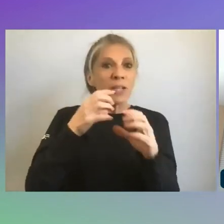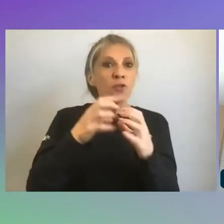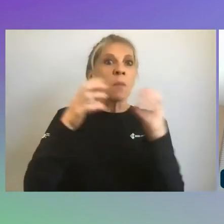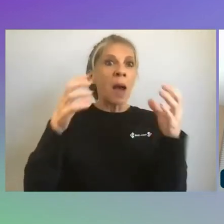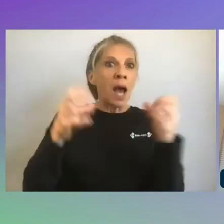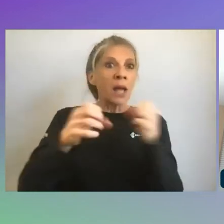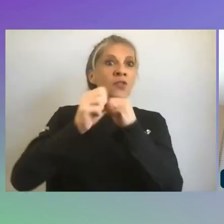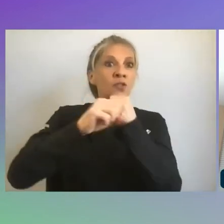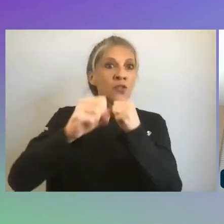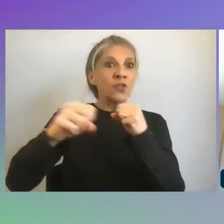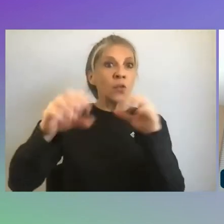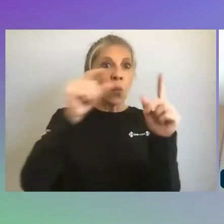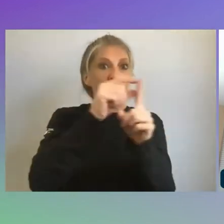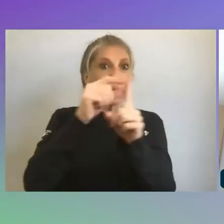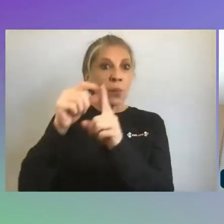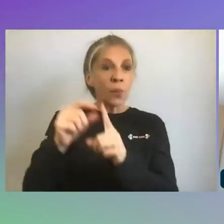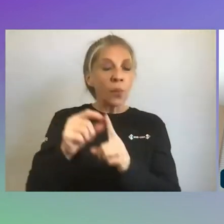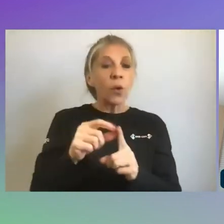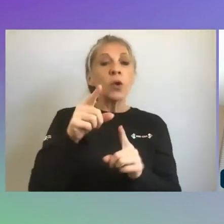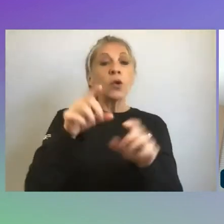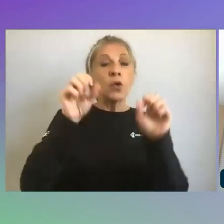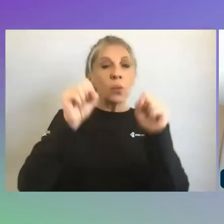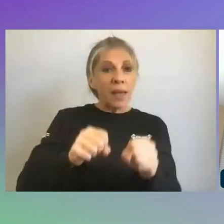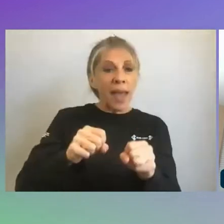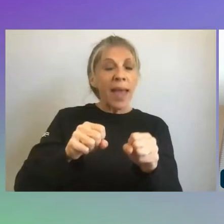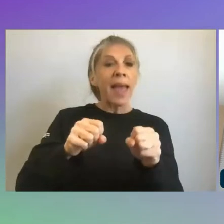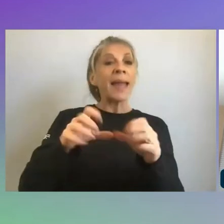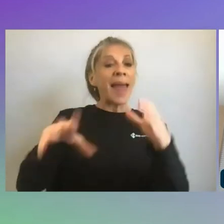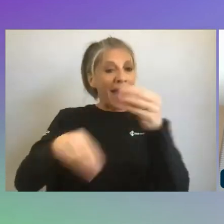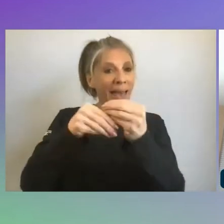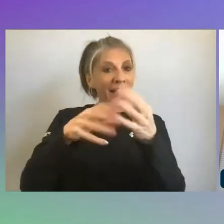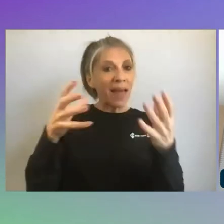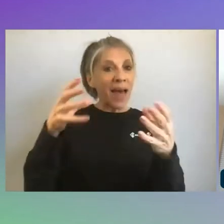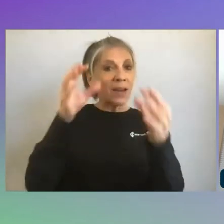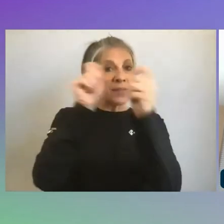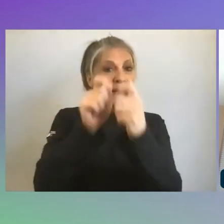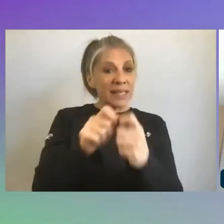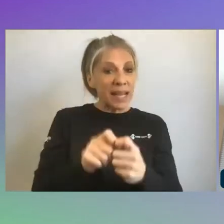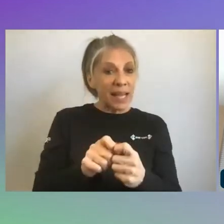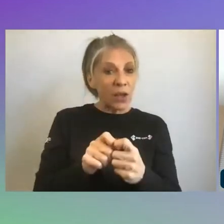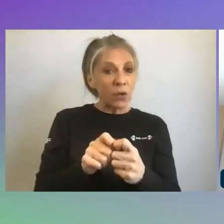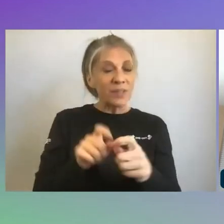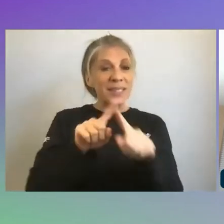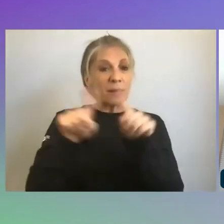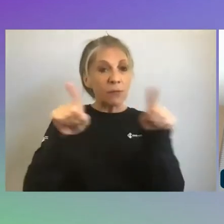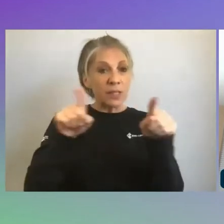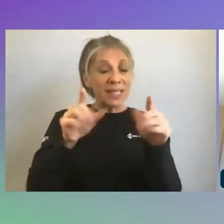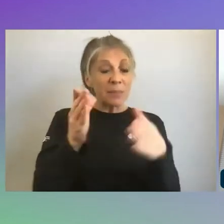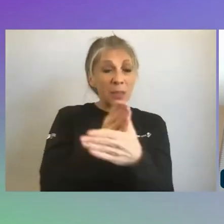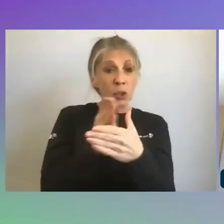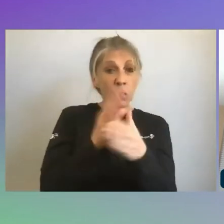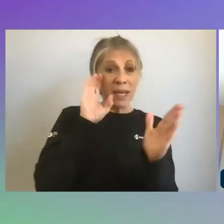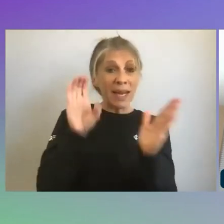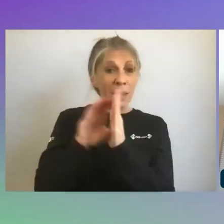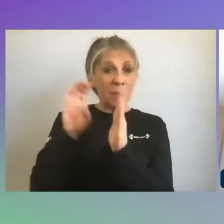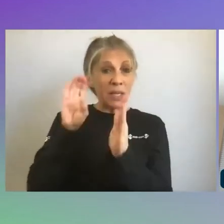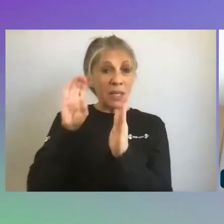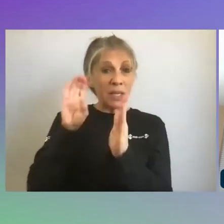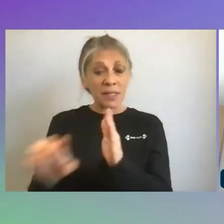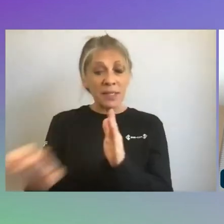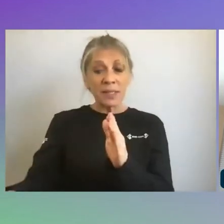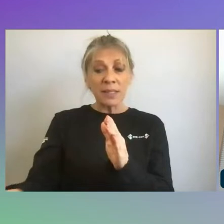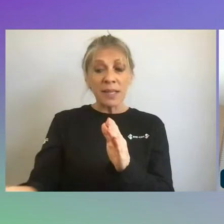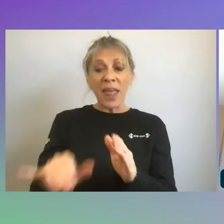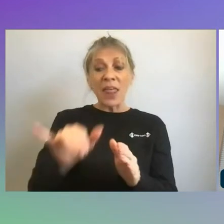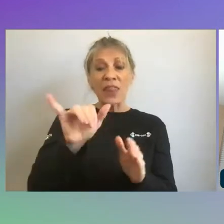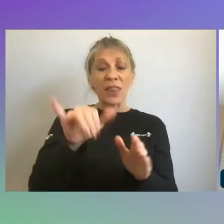that you can come up with a lot of details between around differences between images, and that could